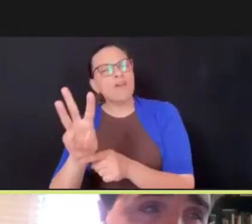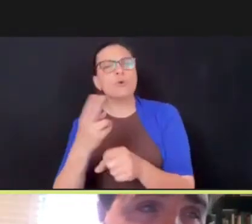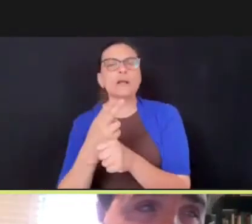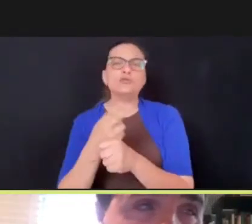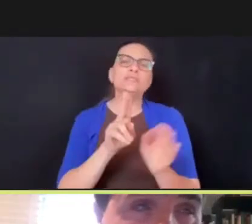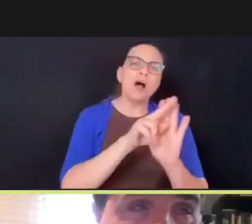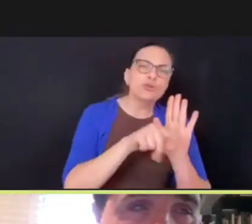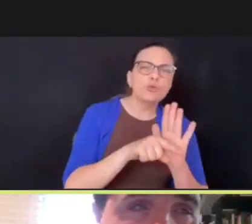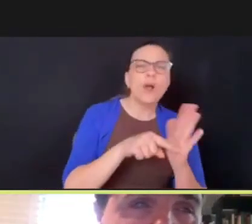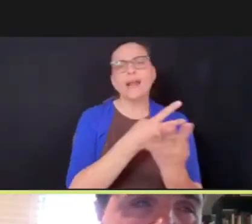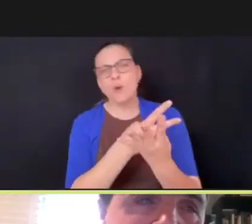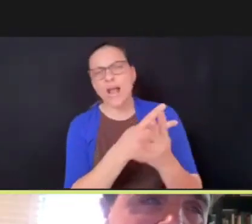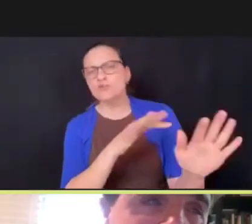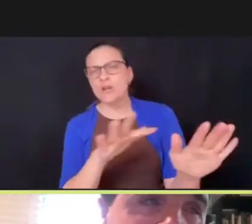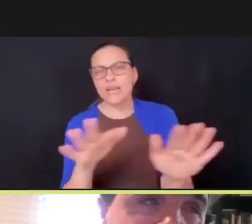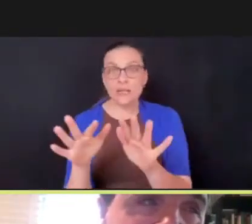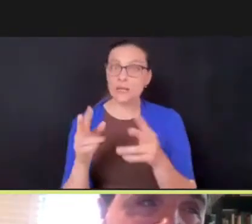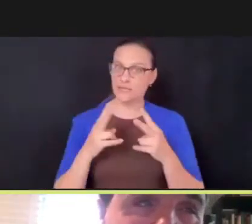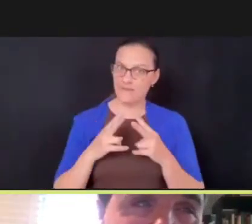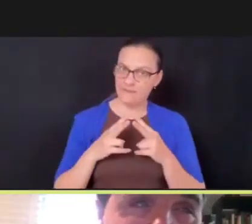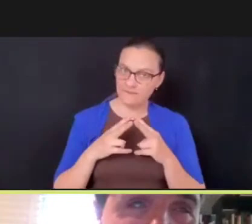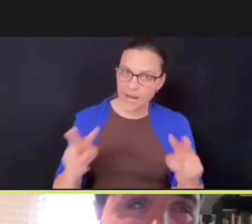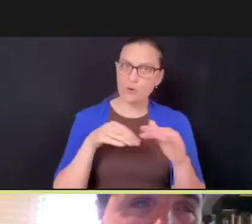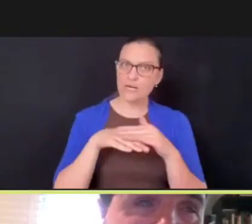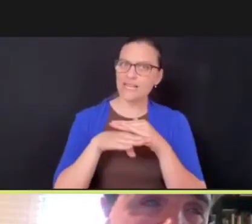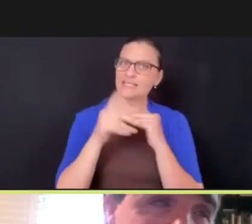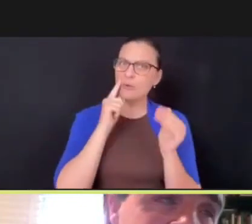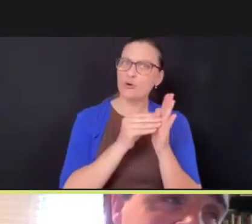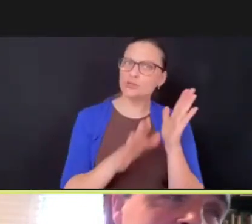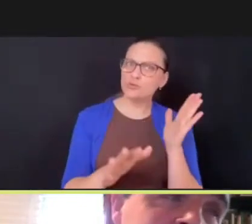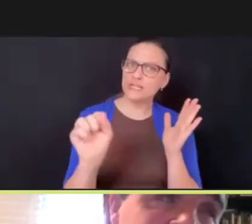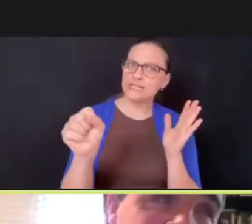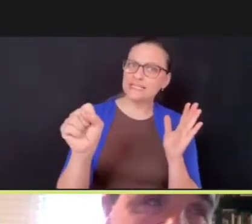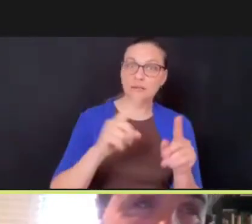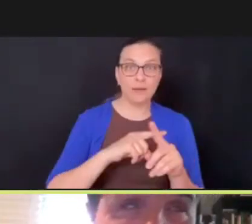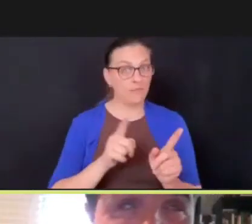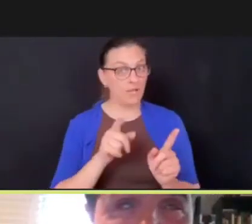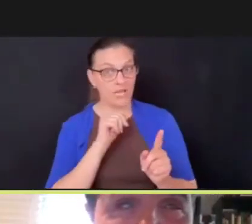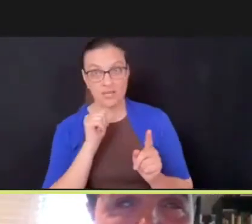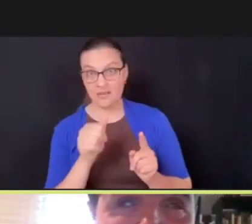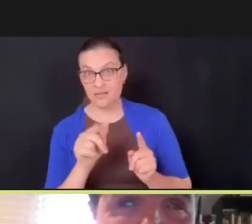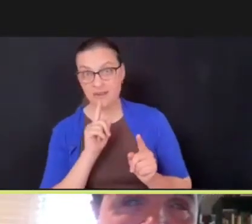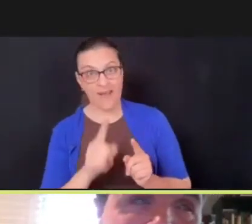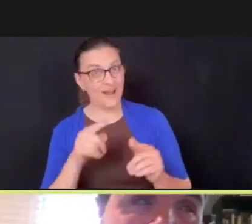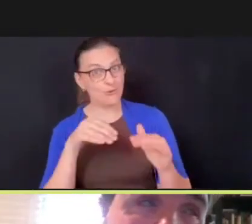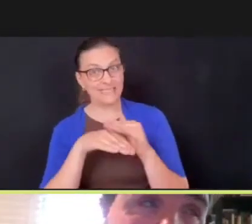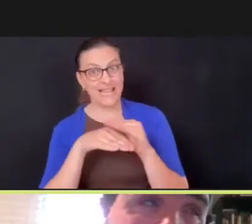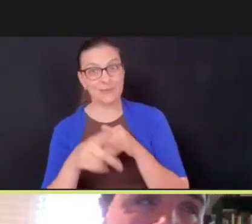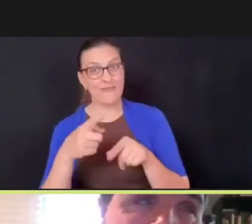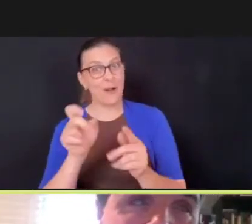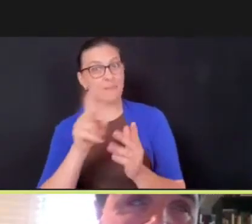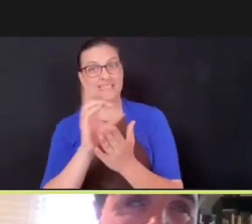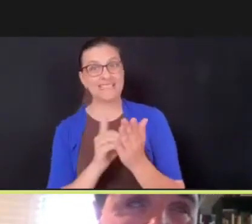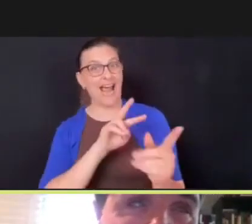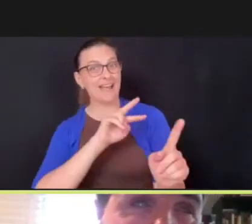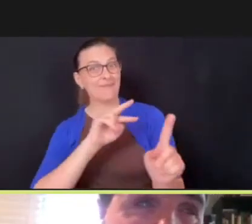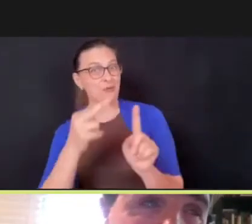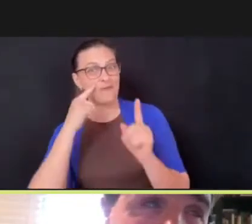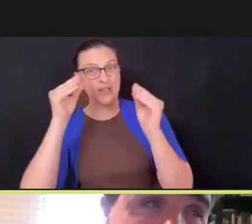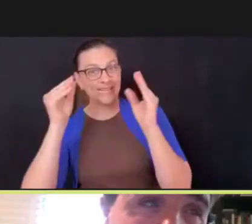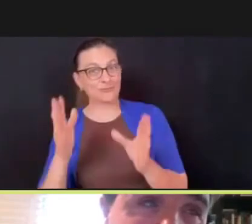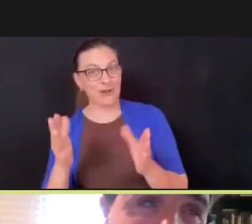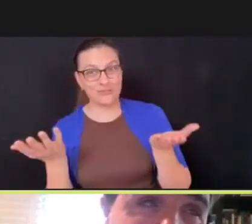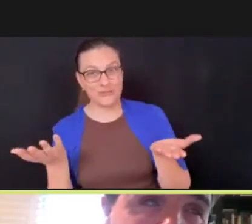student. It's not very accessible from the design and the instructor. And so there's a lot of different things. If you can have a